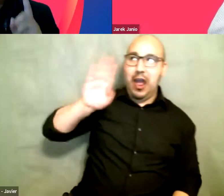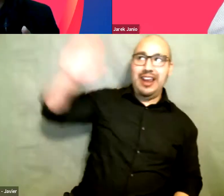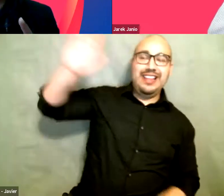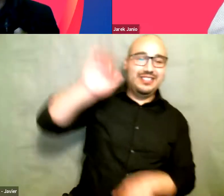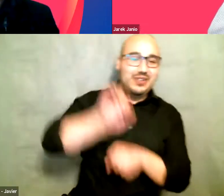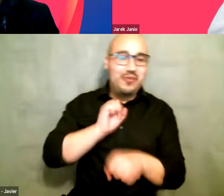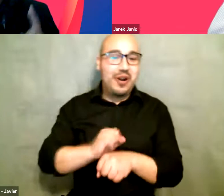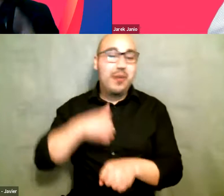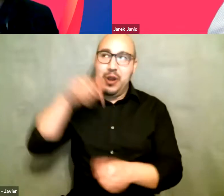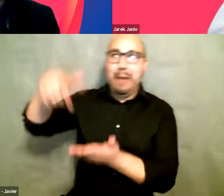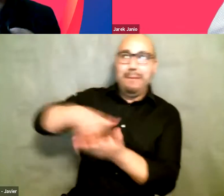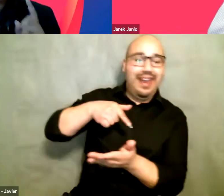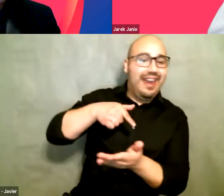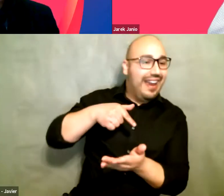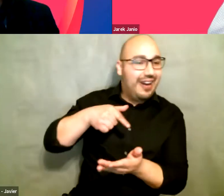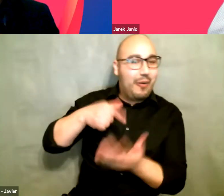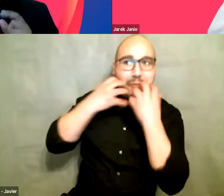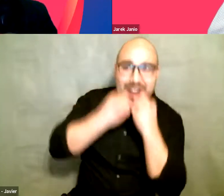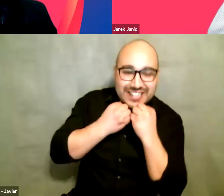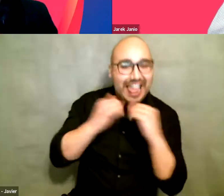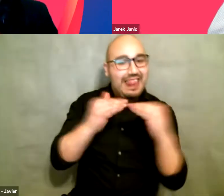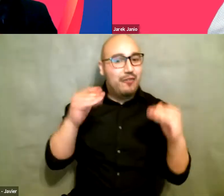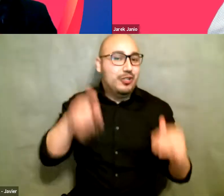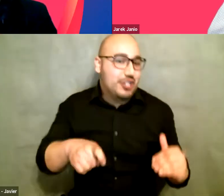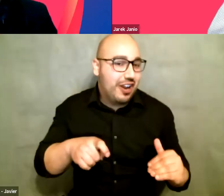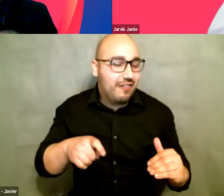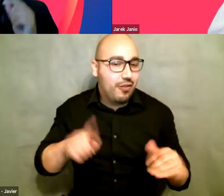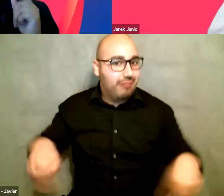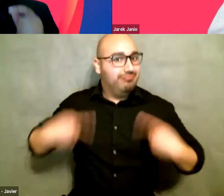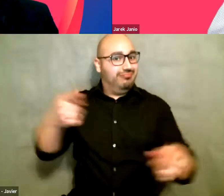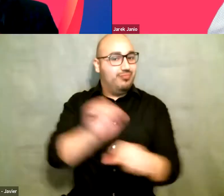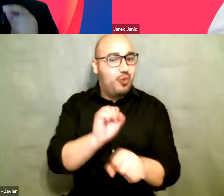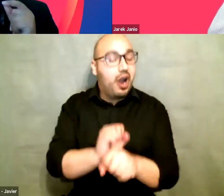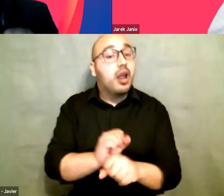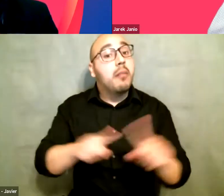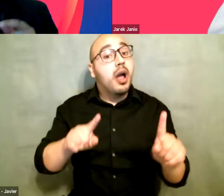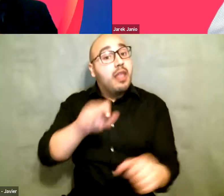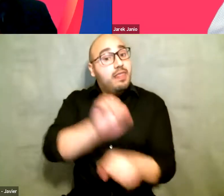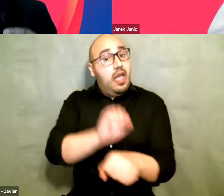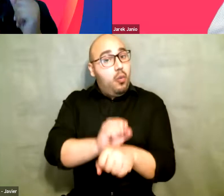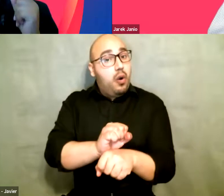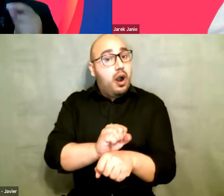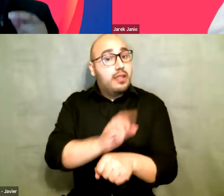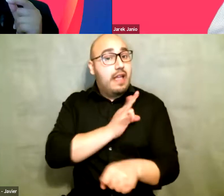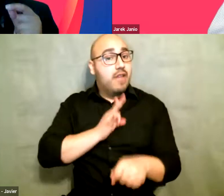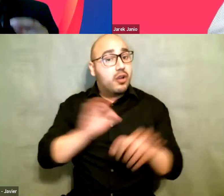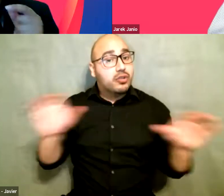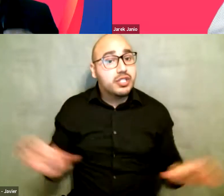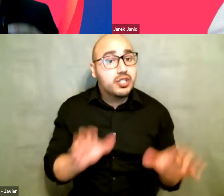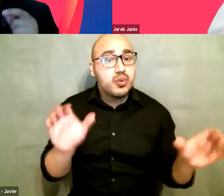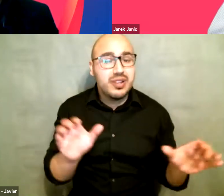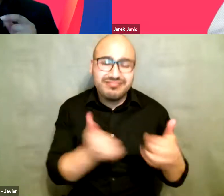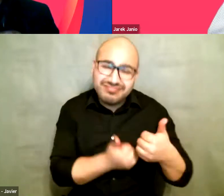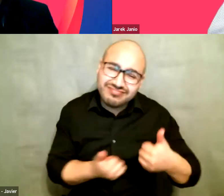paid or appreciated at the level that we should for the work that we are doing. But the work that faculty are doing is the single